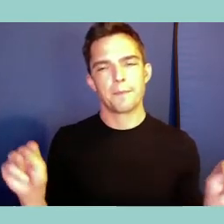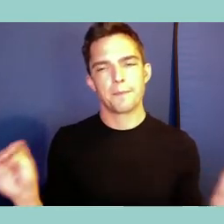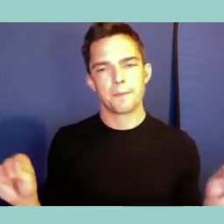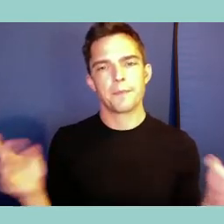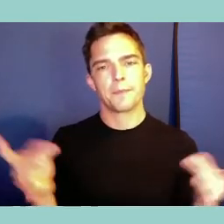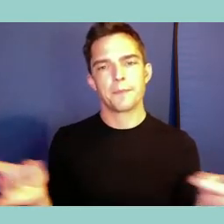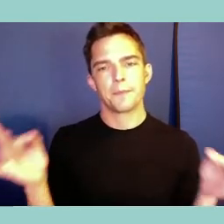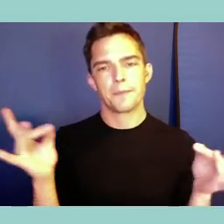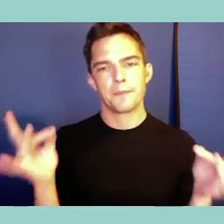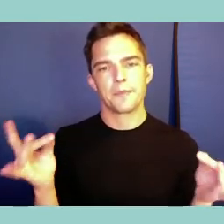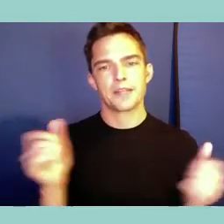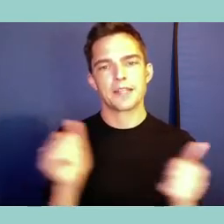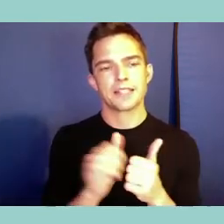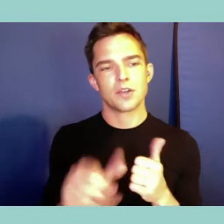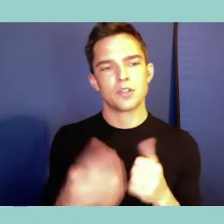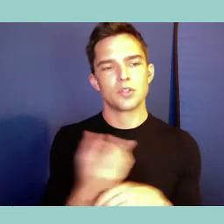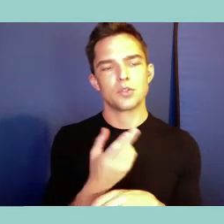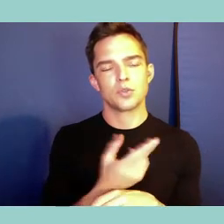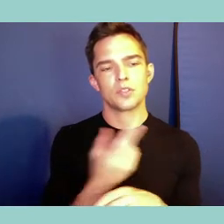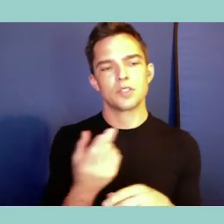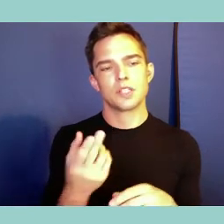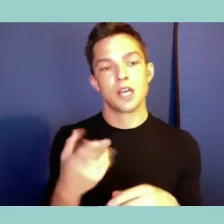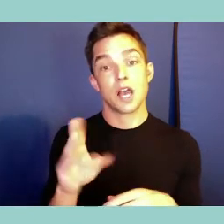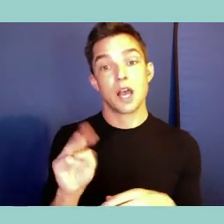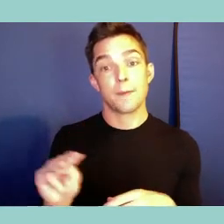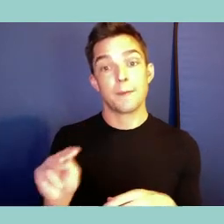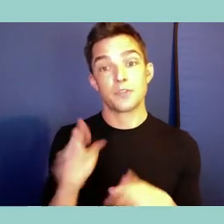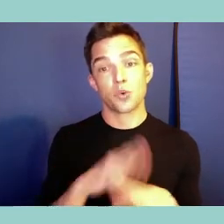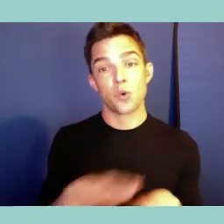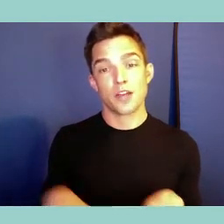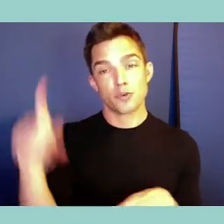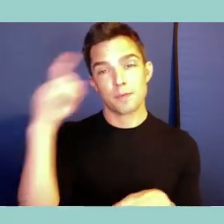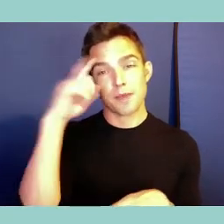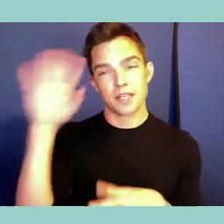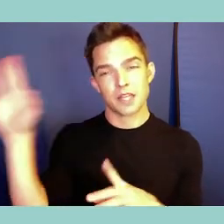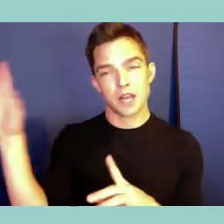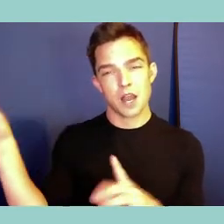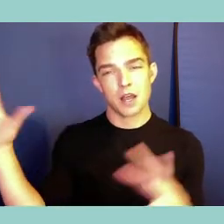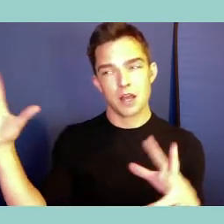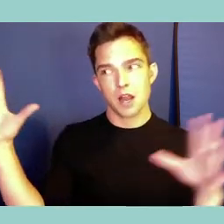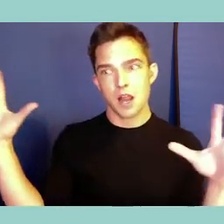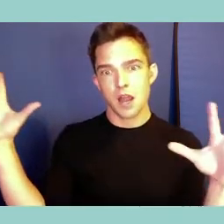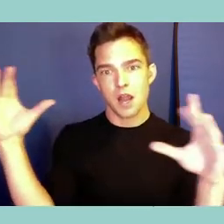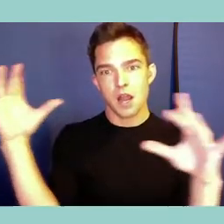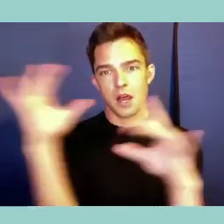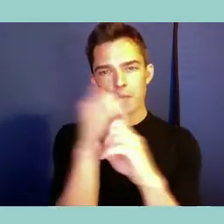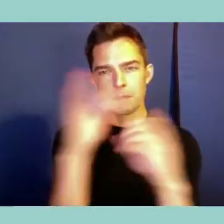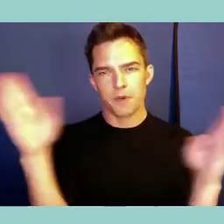So that's one way you can use humming to quiet your mind.